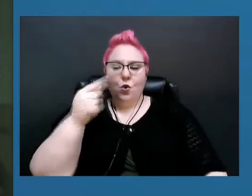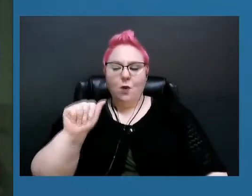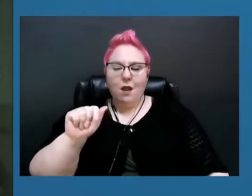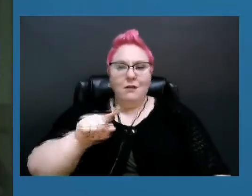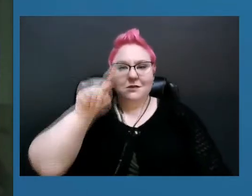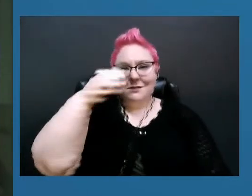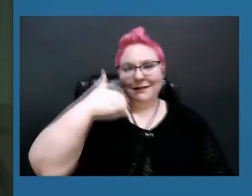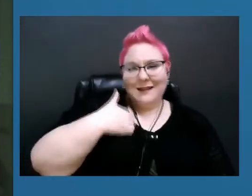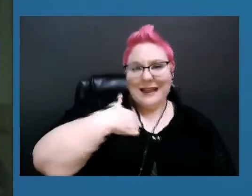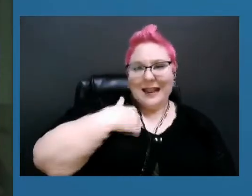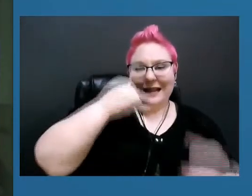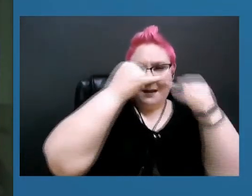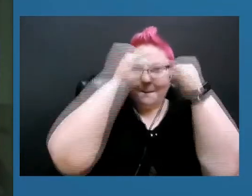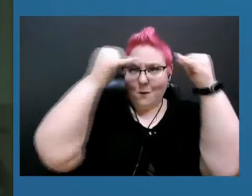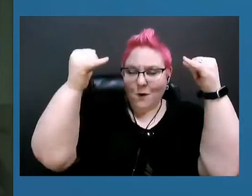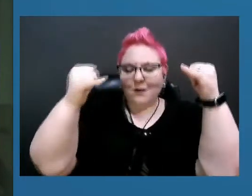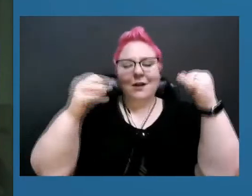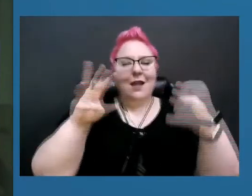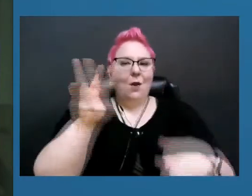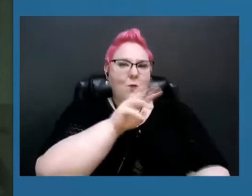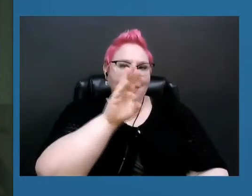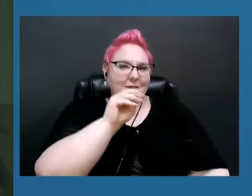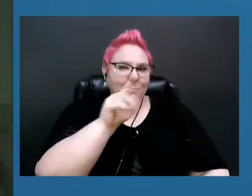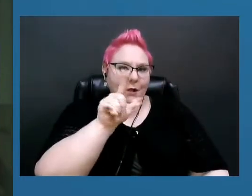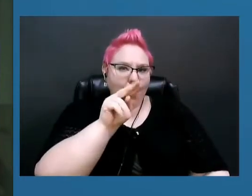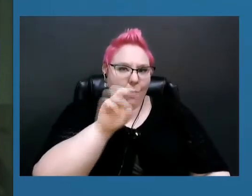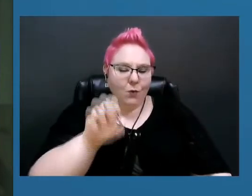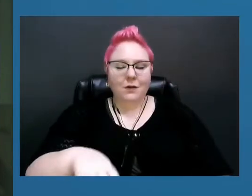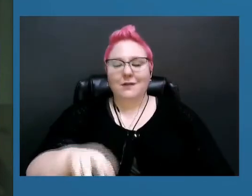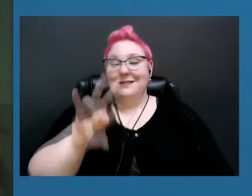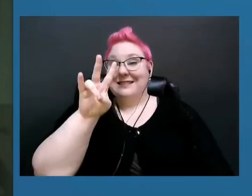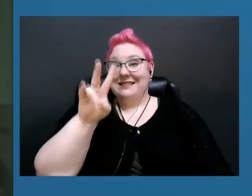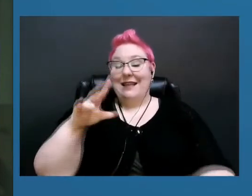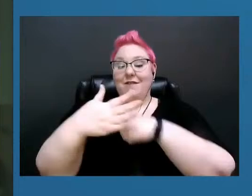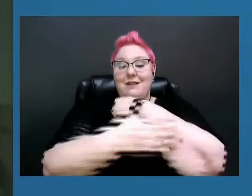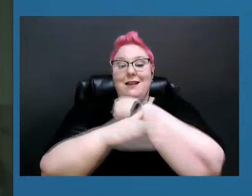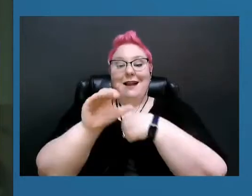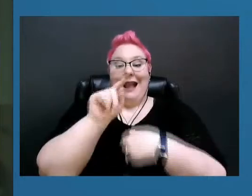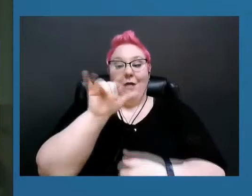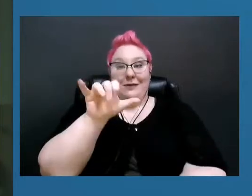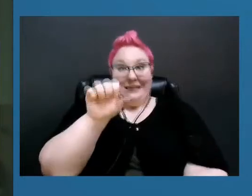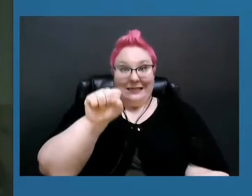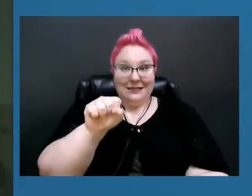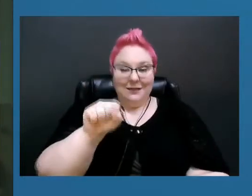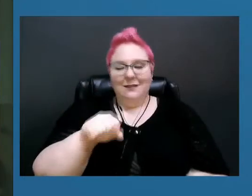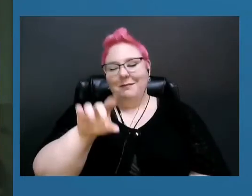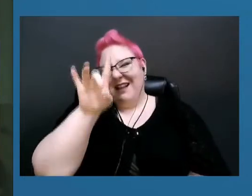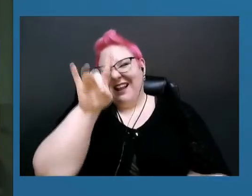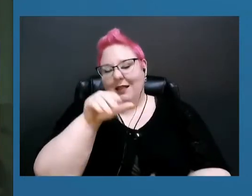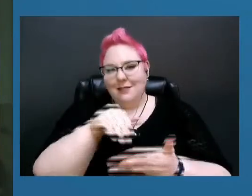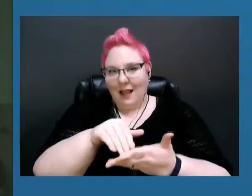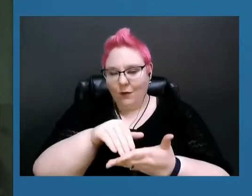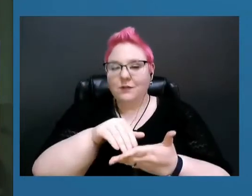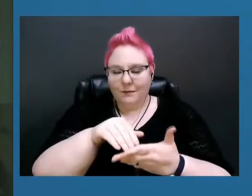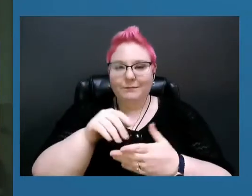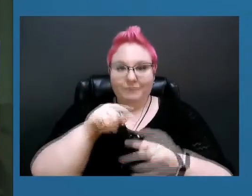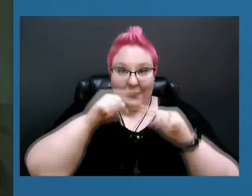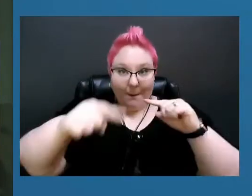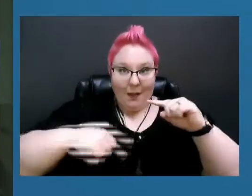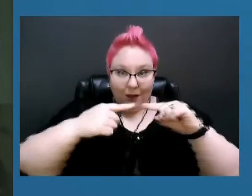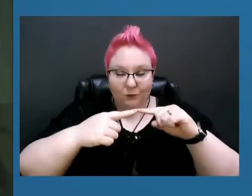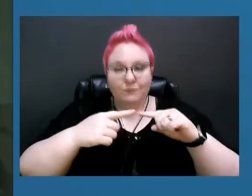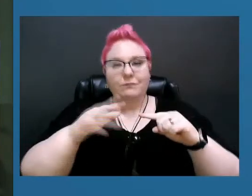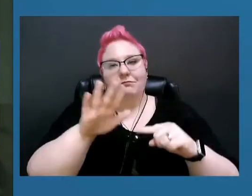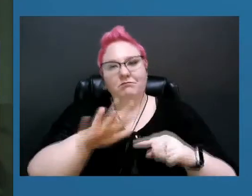Malone. We serve 7 counties in total, an area of about 8,000 square miles, roughly the size of the state of